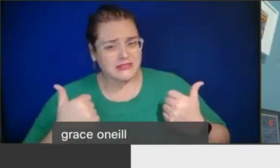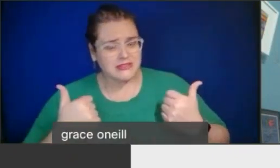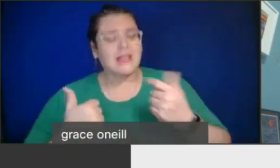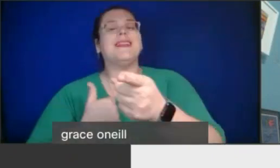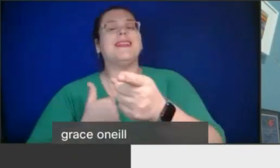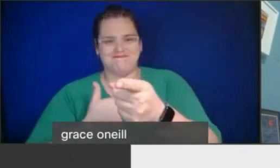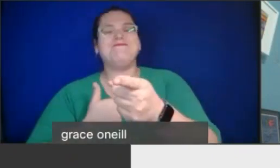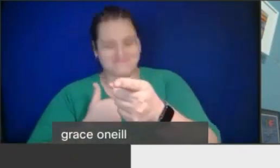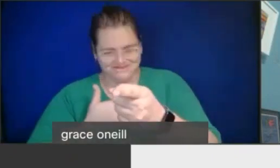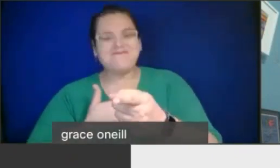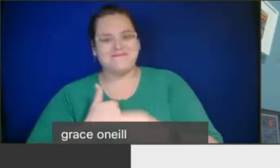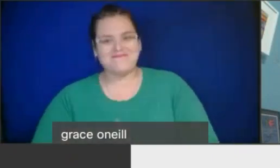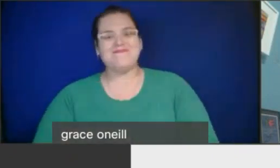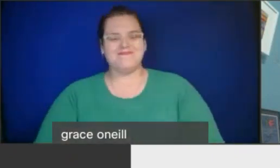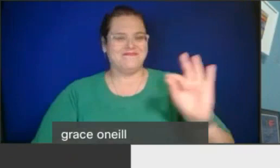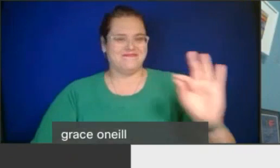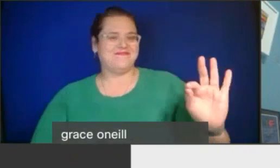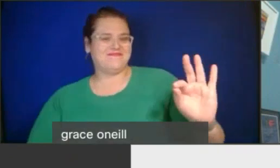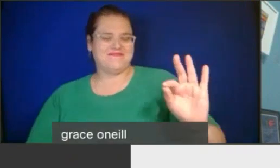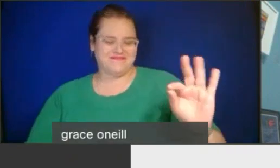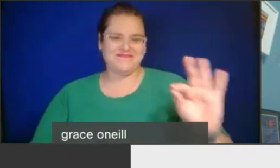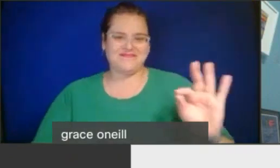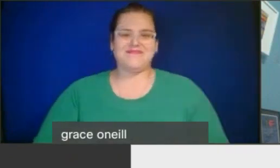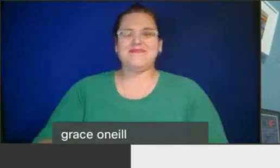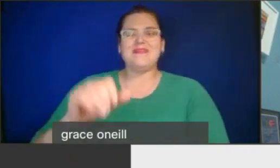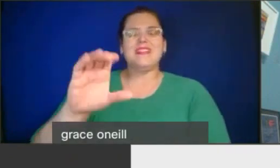Yes, I can type that There out it is, right immediately. there. It's there already. Thank you.